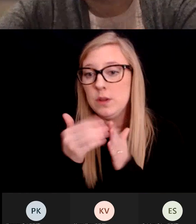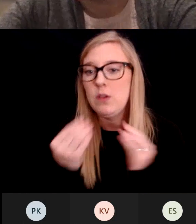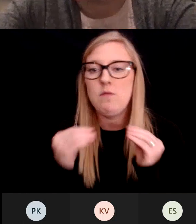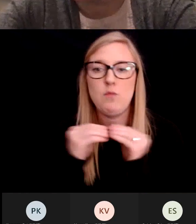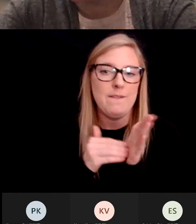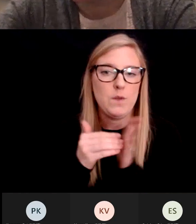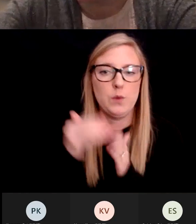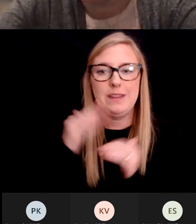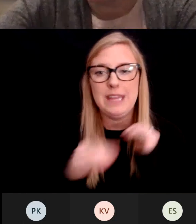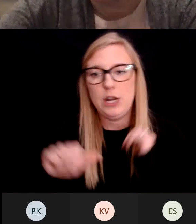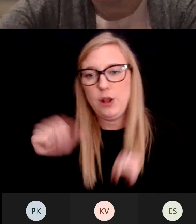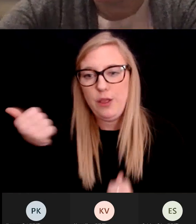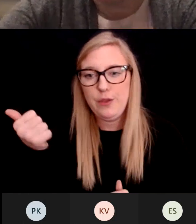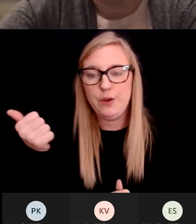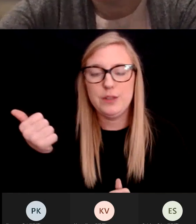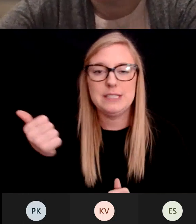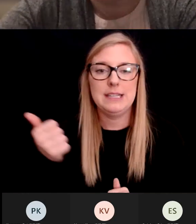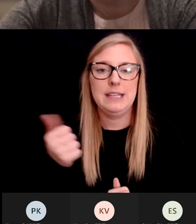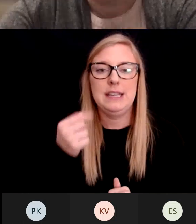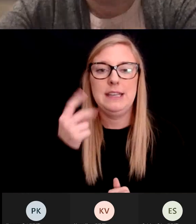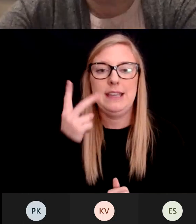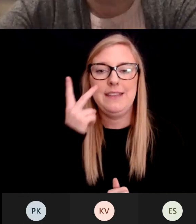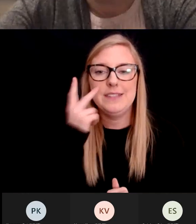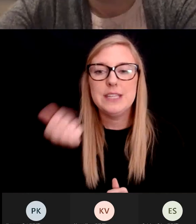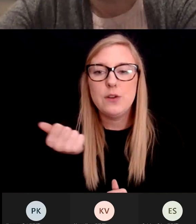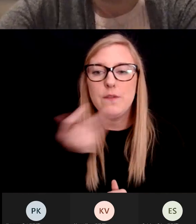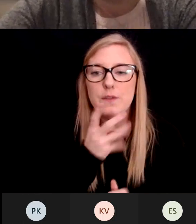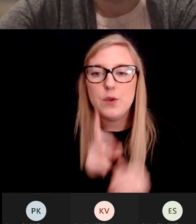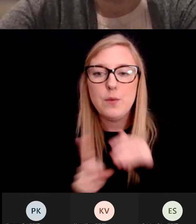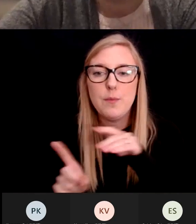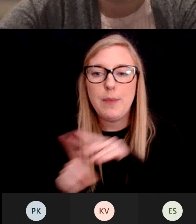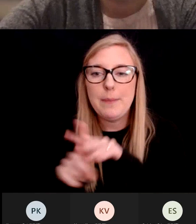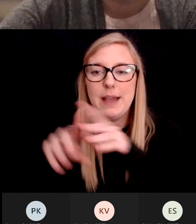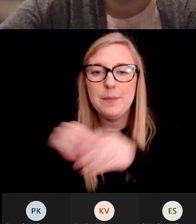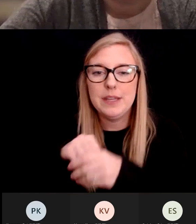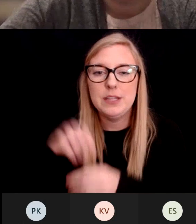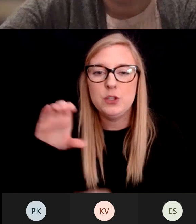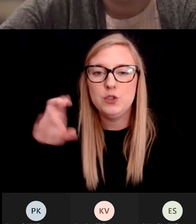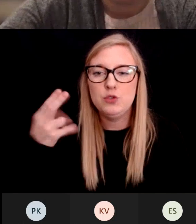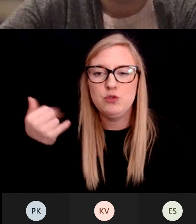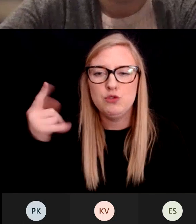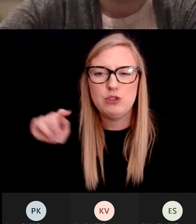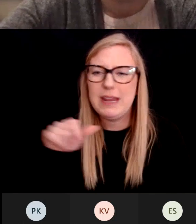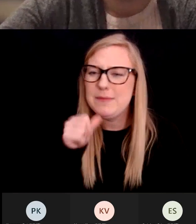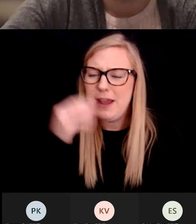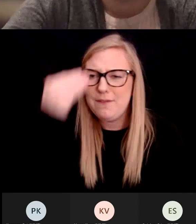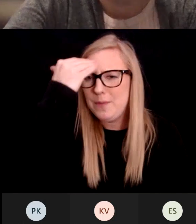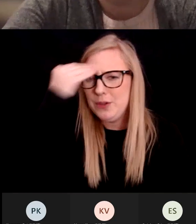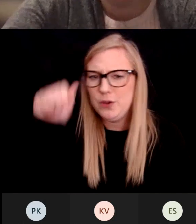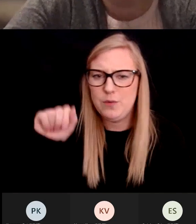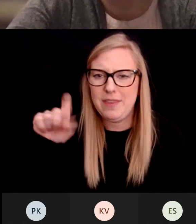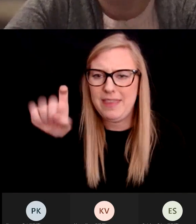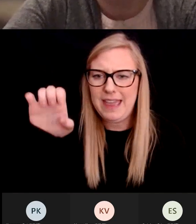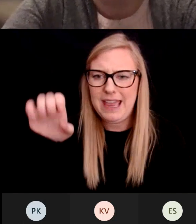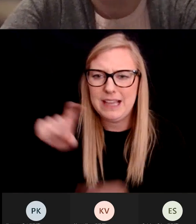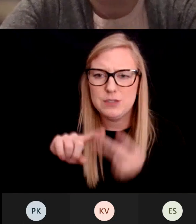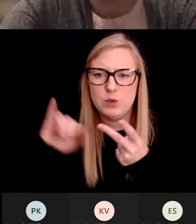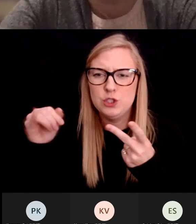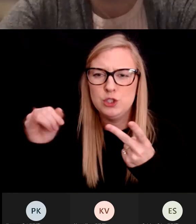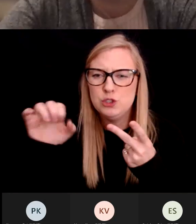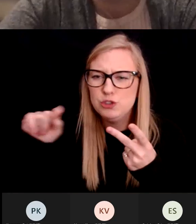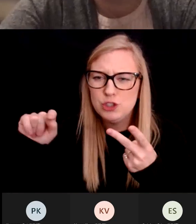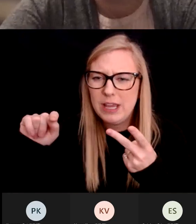than others. I see a couple popping into the chat here. I'm not familiar with JetBrains or Axe, so I'm not sure if you are, Matt, but